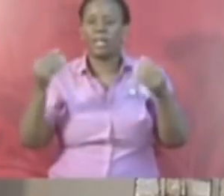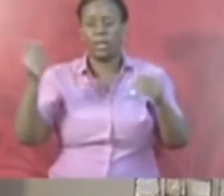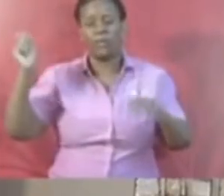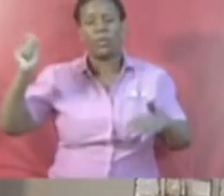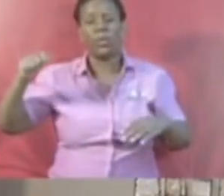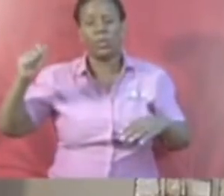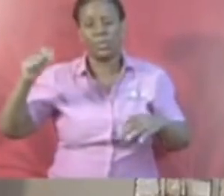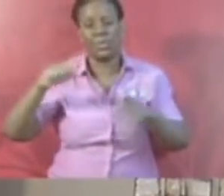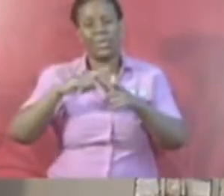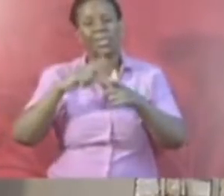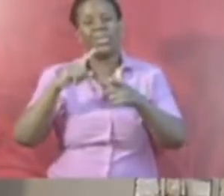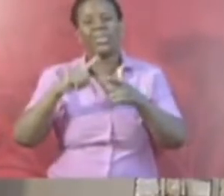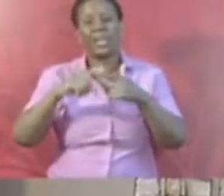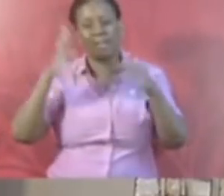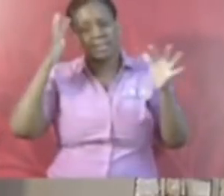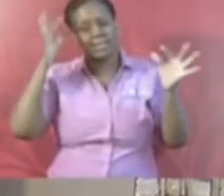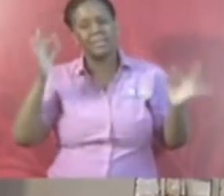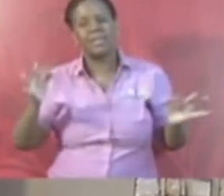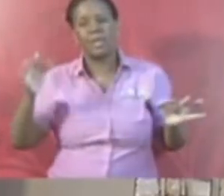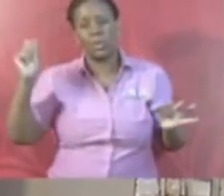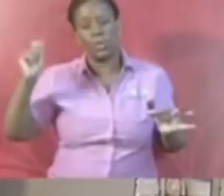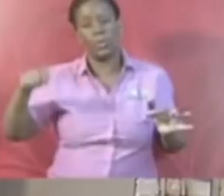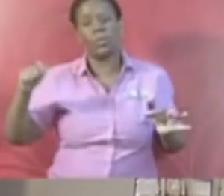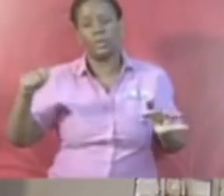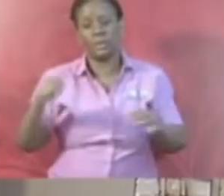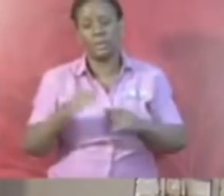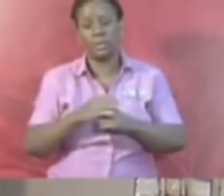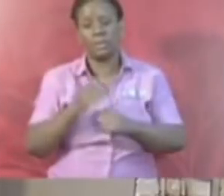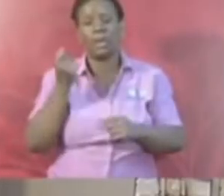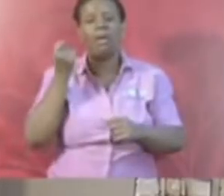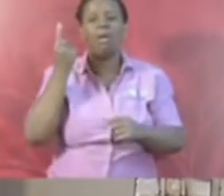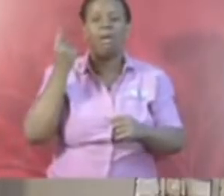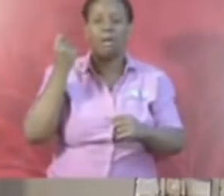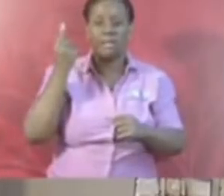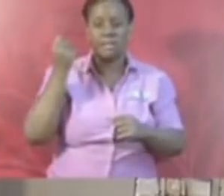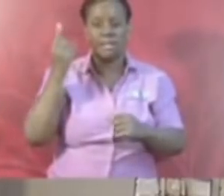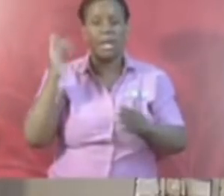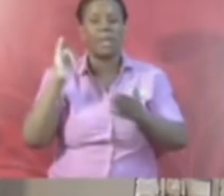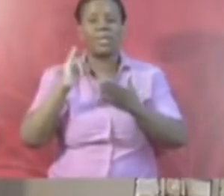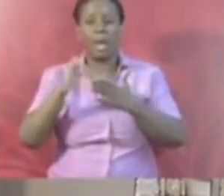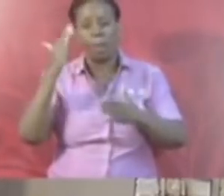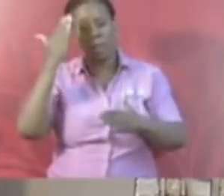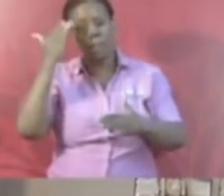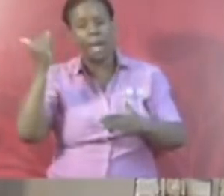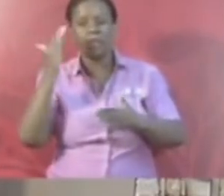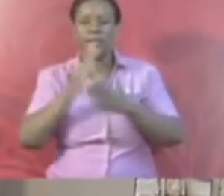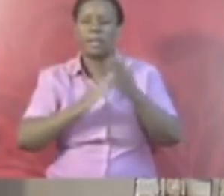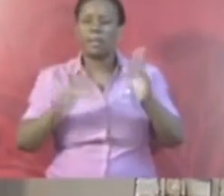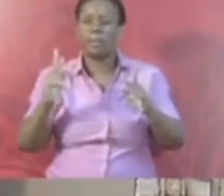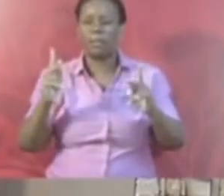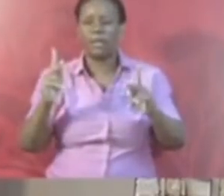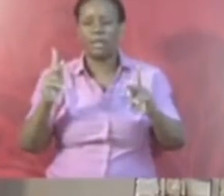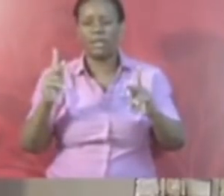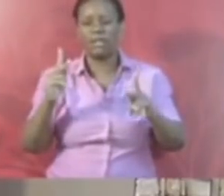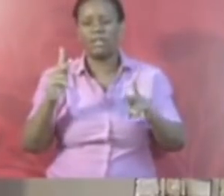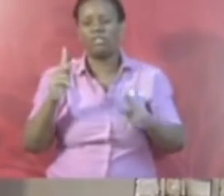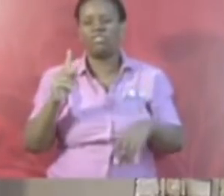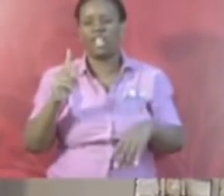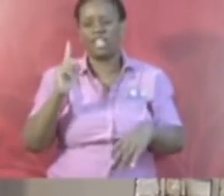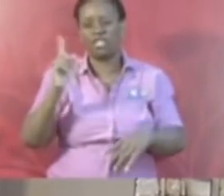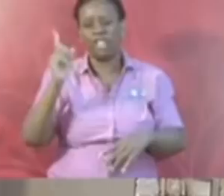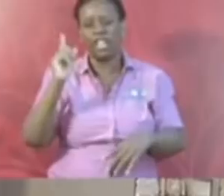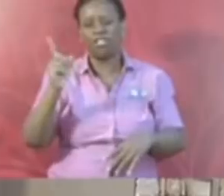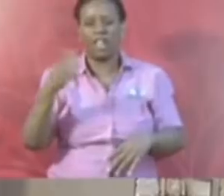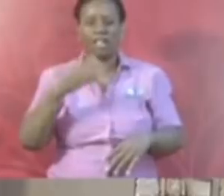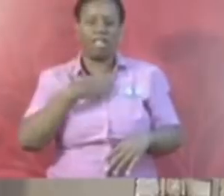quite rightly has understood what we're doing is protecting the population, and the criteria that is in place for sick or elderly, those with